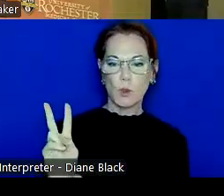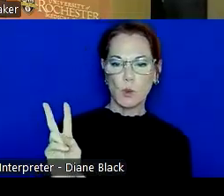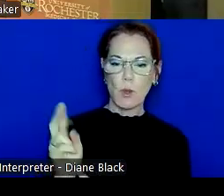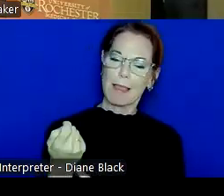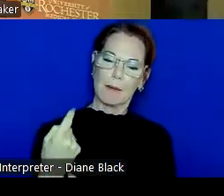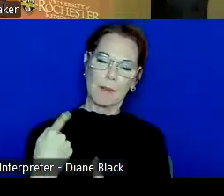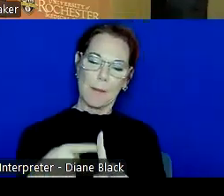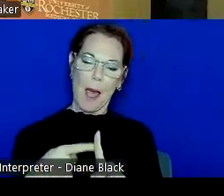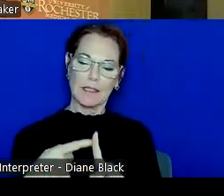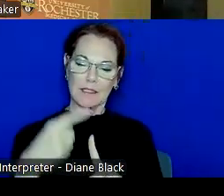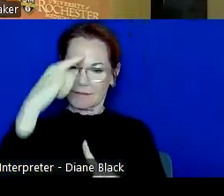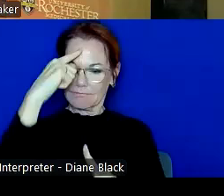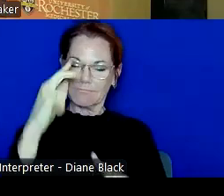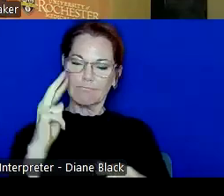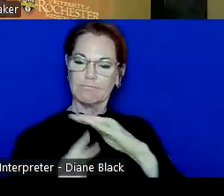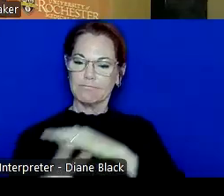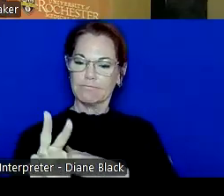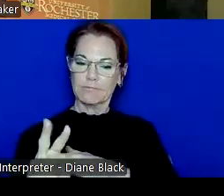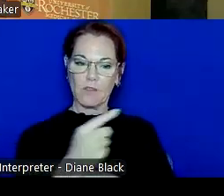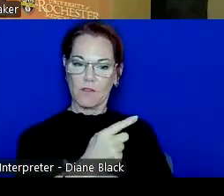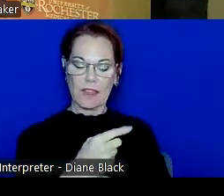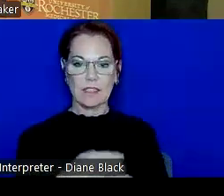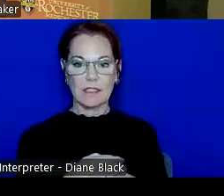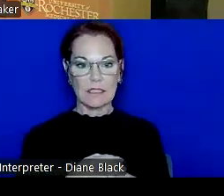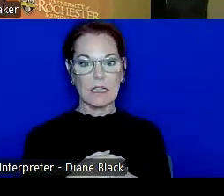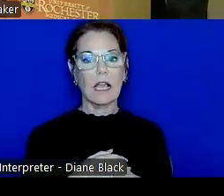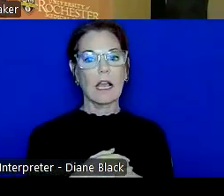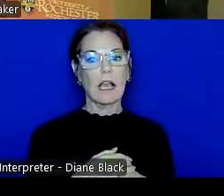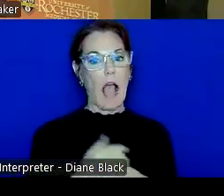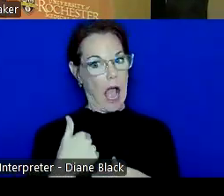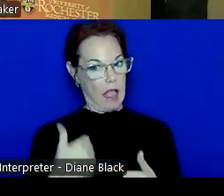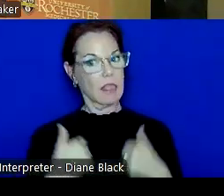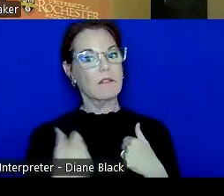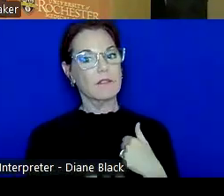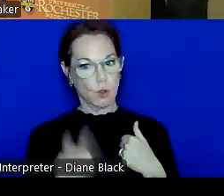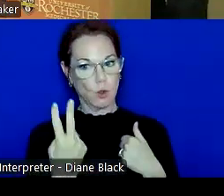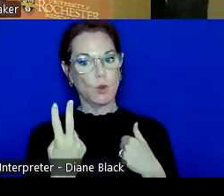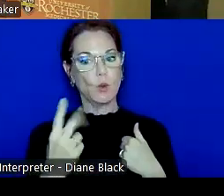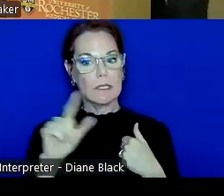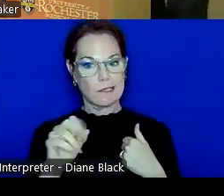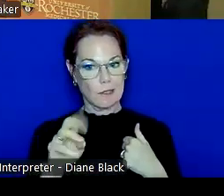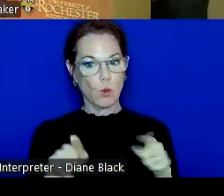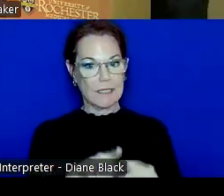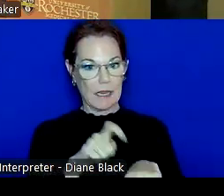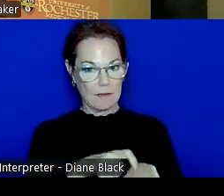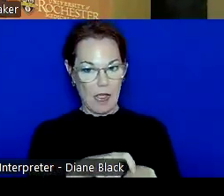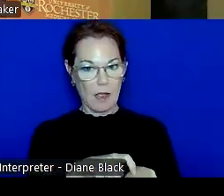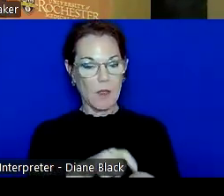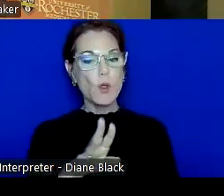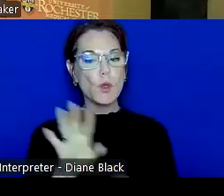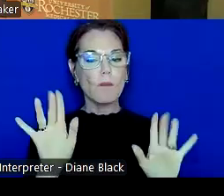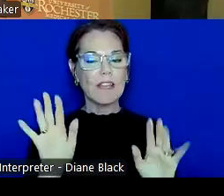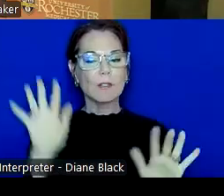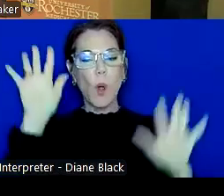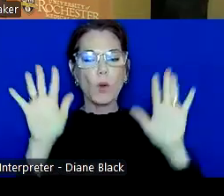outlook for the future by sharing this information with y'all. So I am in 2 zones at once. If you're in person, we ask that you hold up a finger, show which